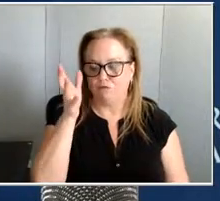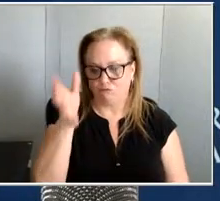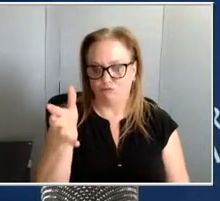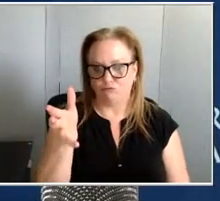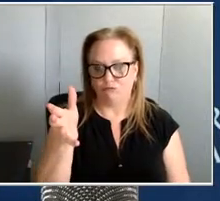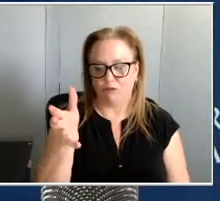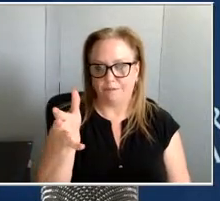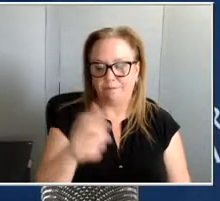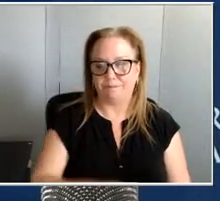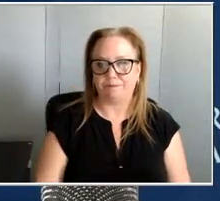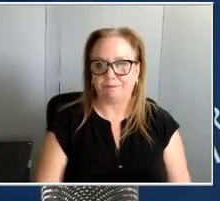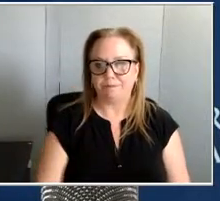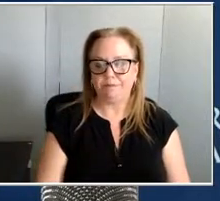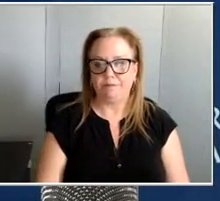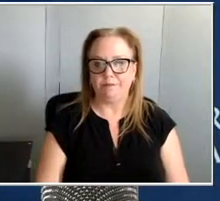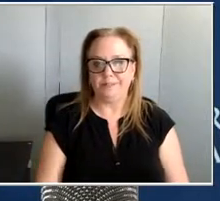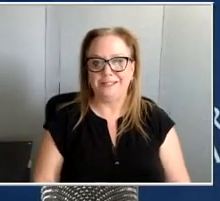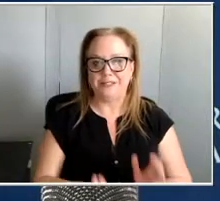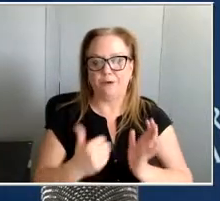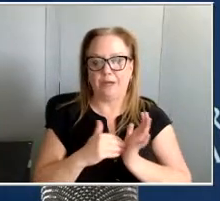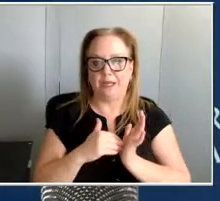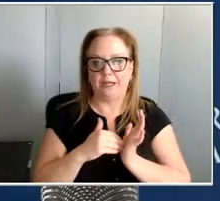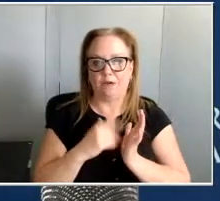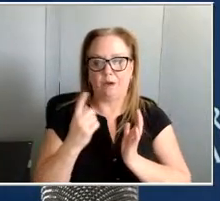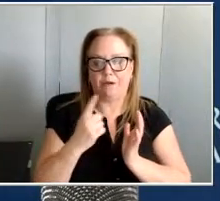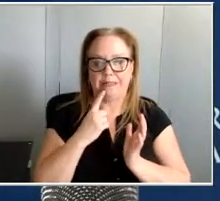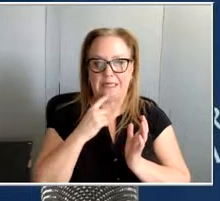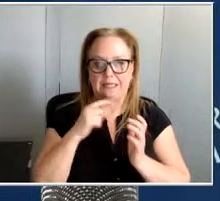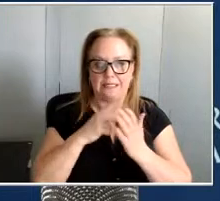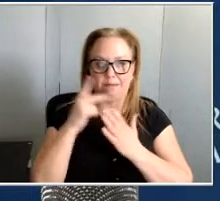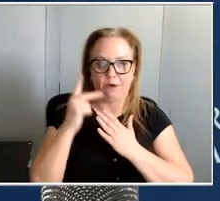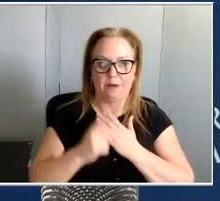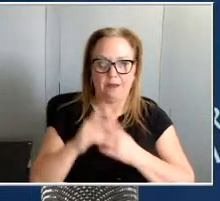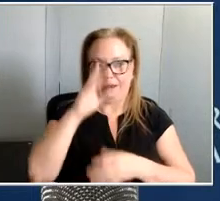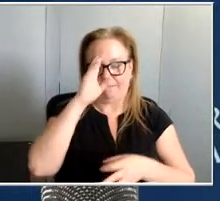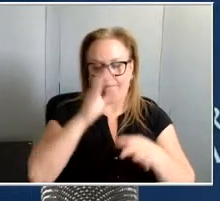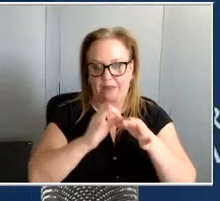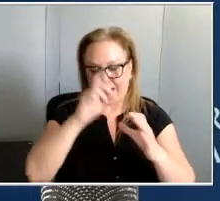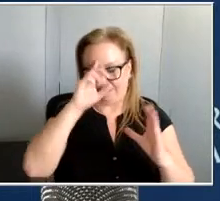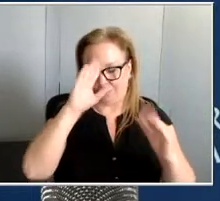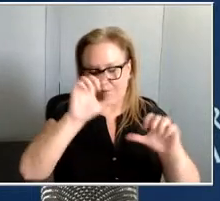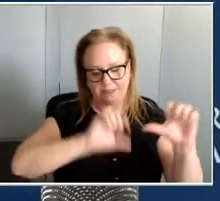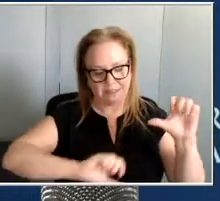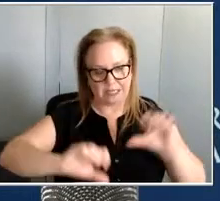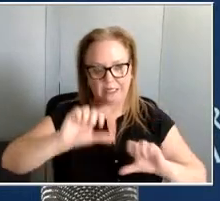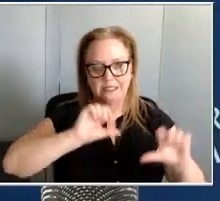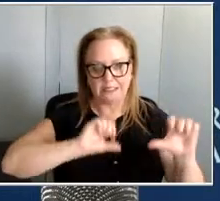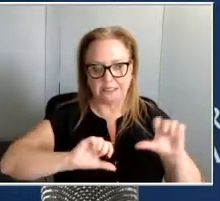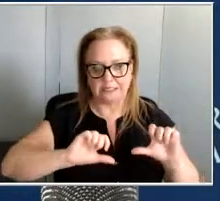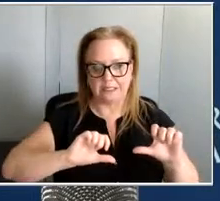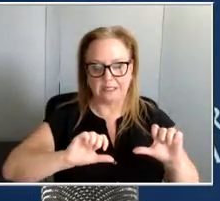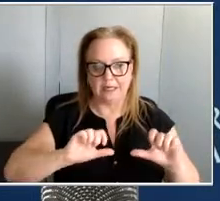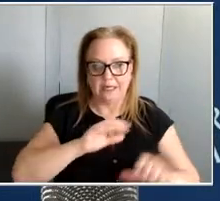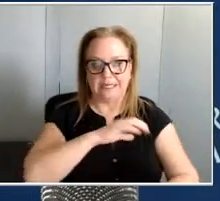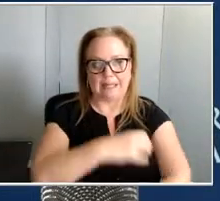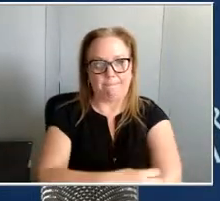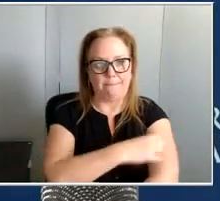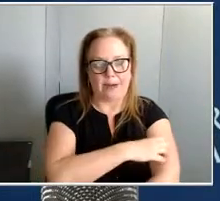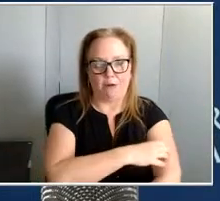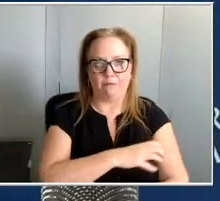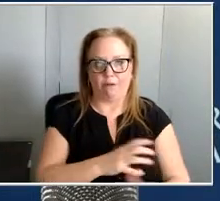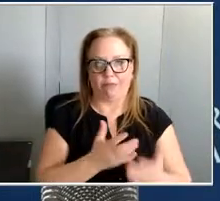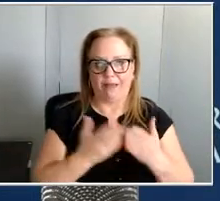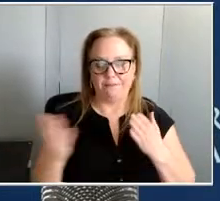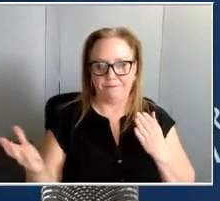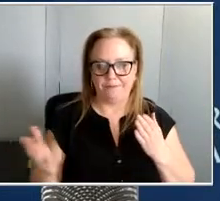about to come. So once again, what we always say in this program, faith, hope, and science is a powerful combination.